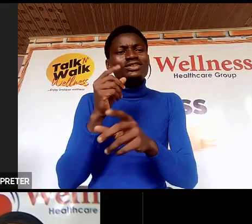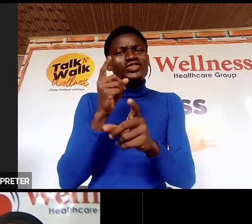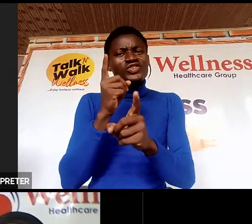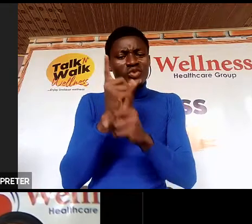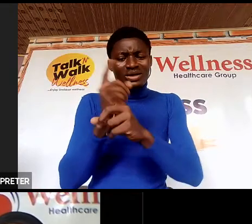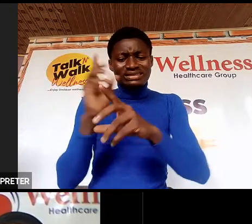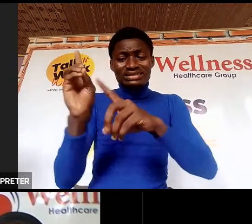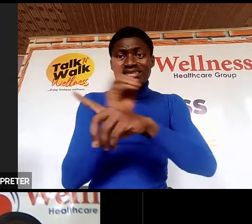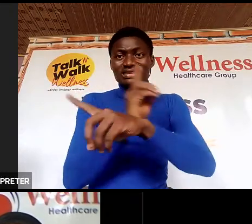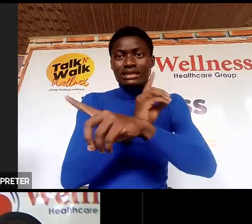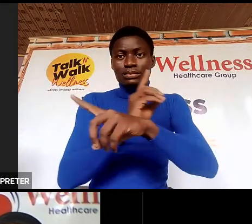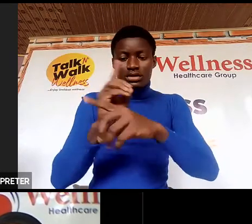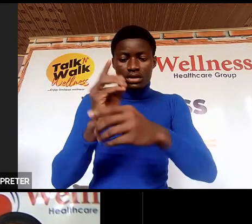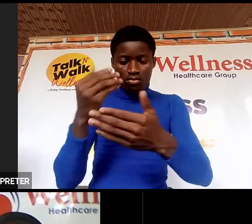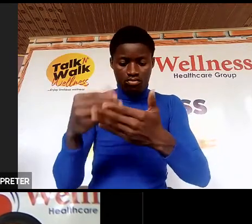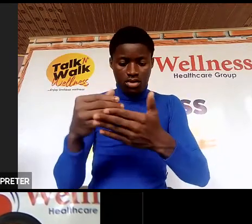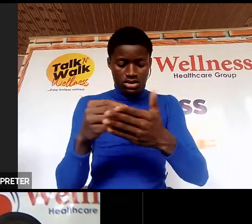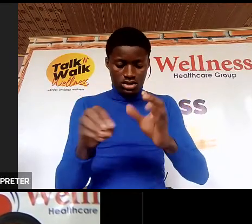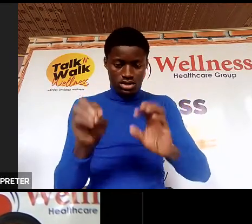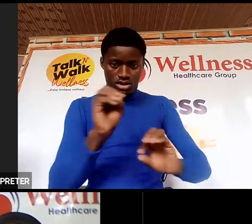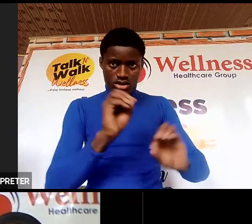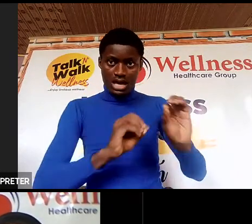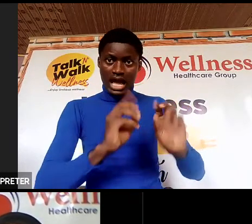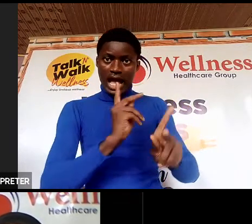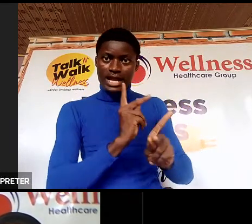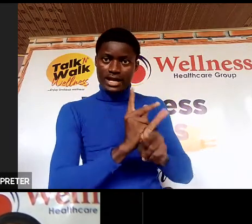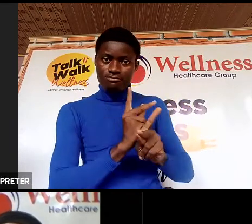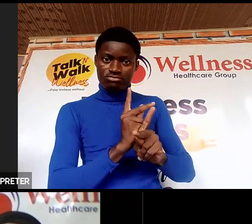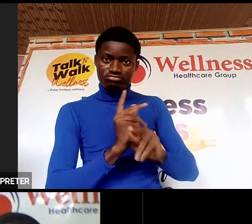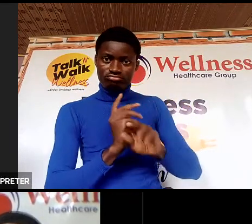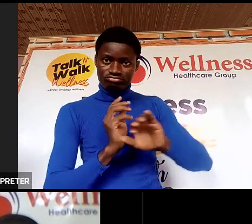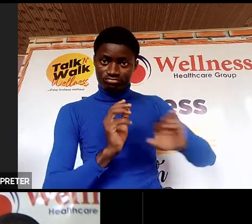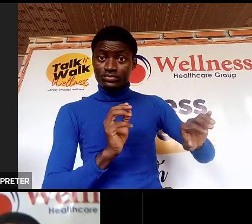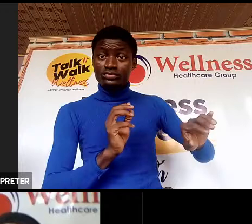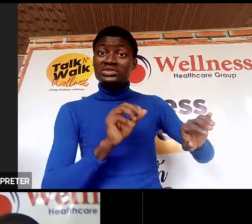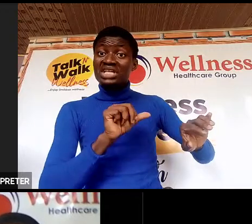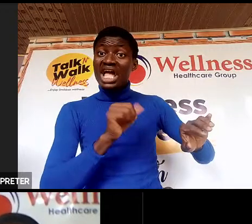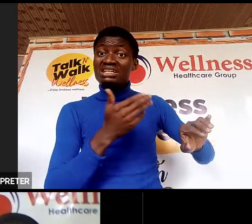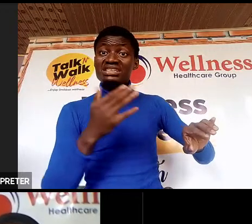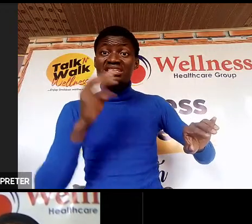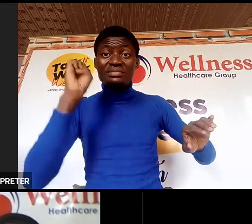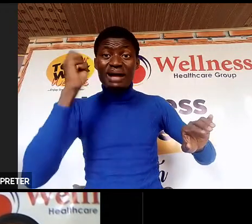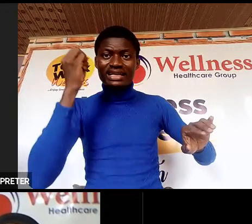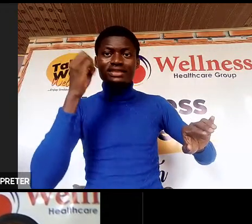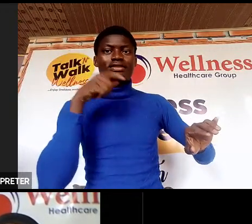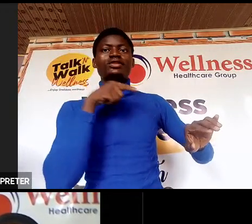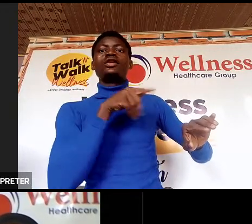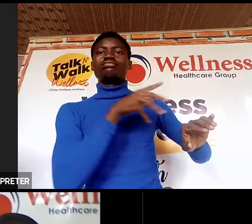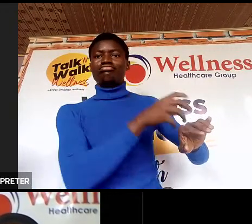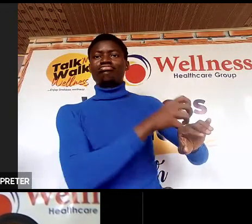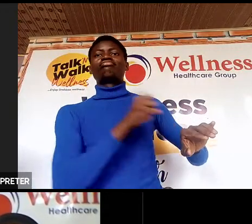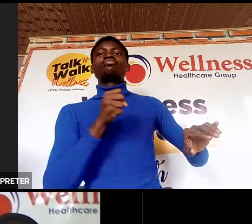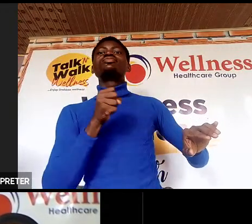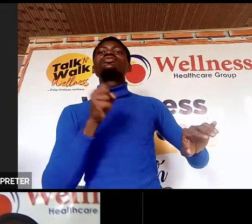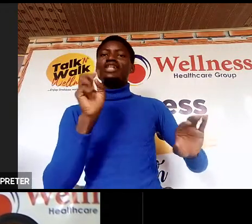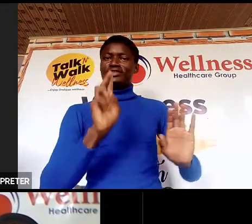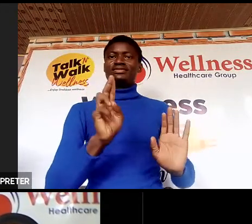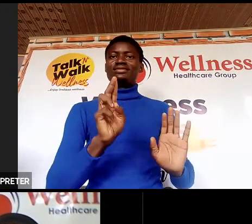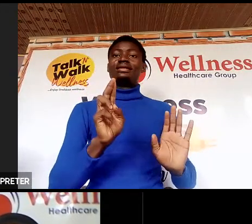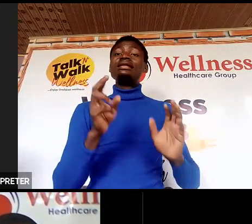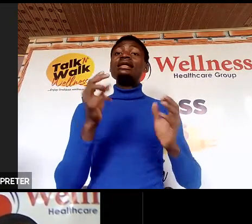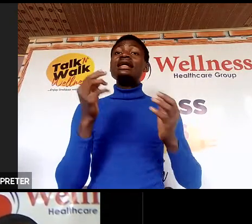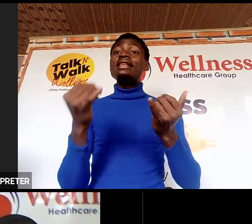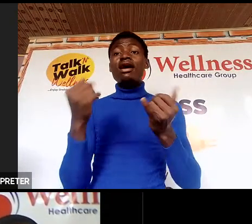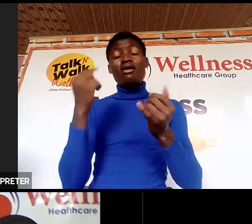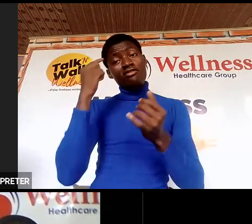wasn't just as if I was all wise when I left school. I think for me, how it came up was that while I was a